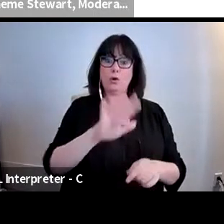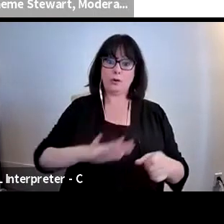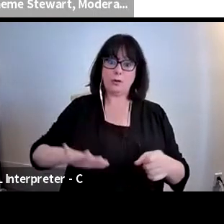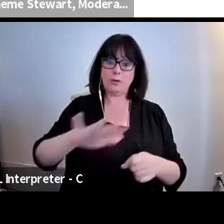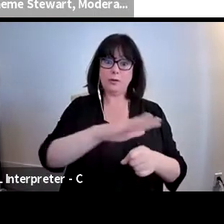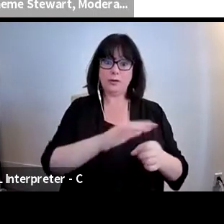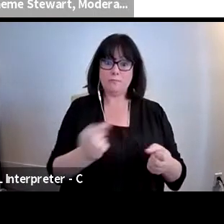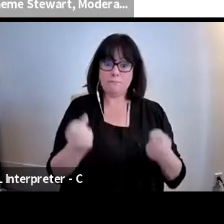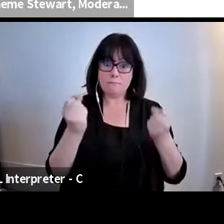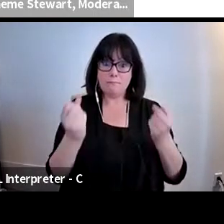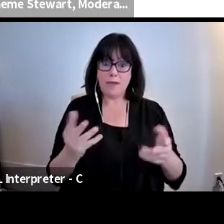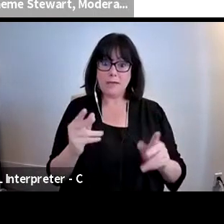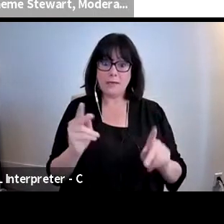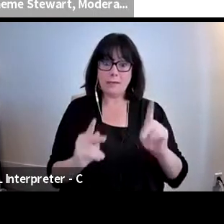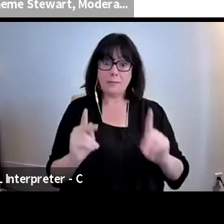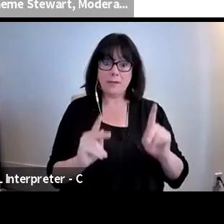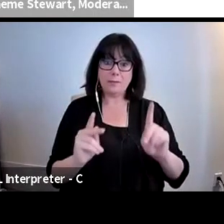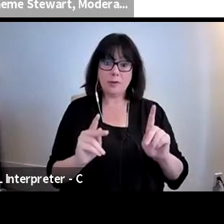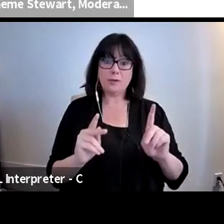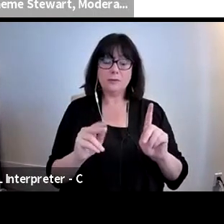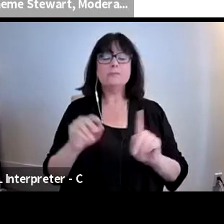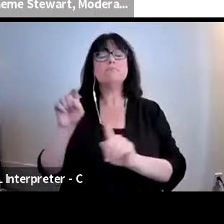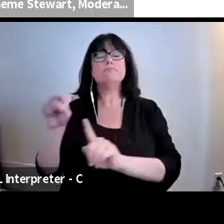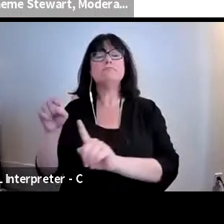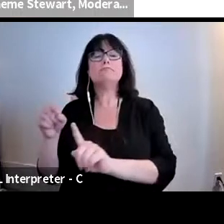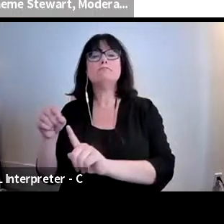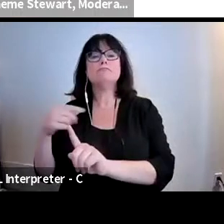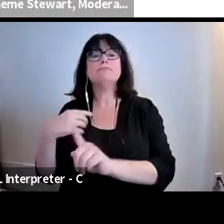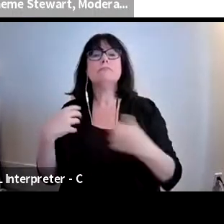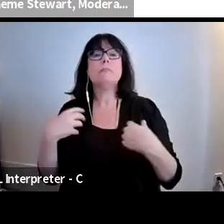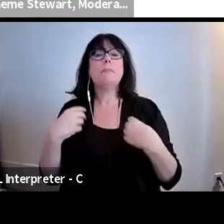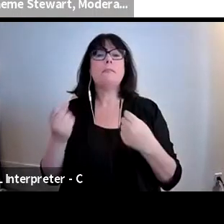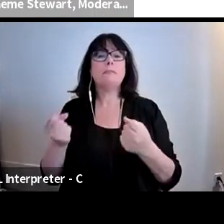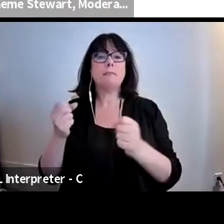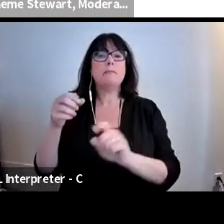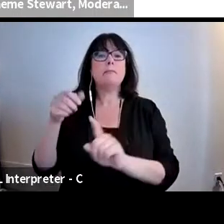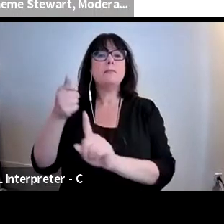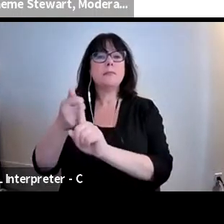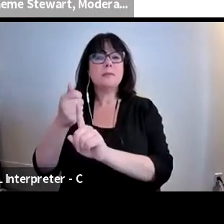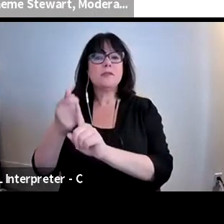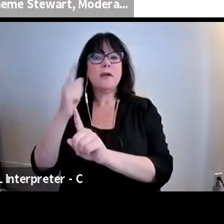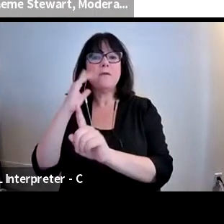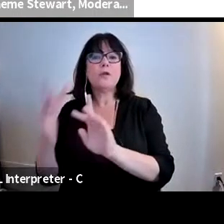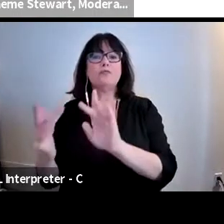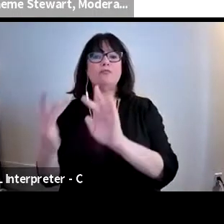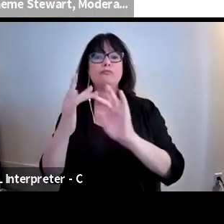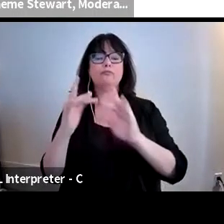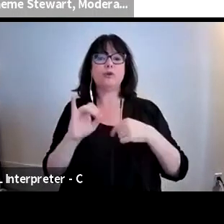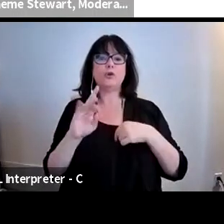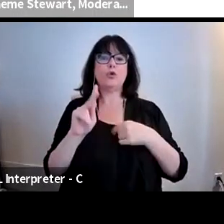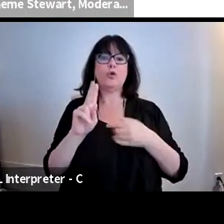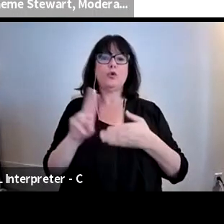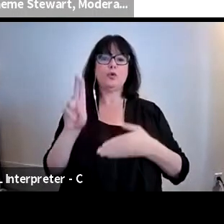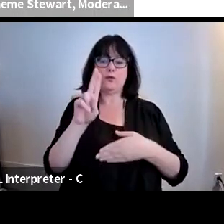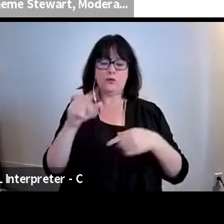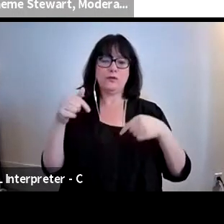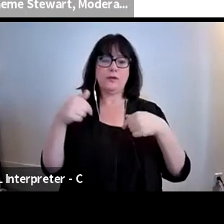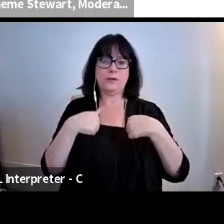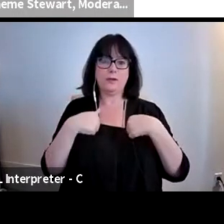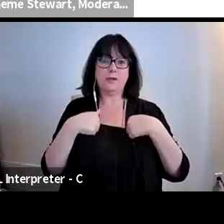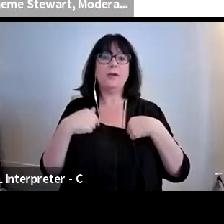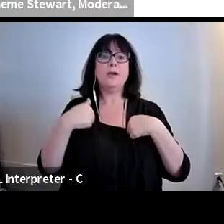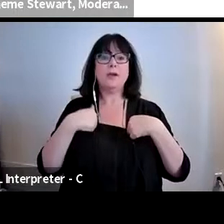be in touch with the university, and we will provide information not specific about the name or identify